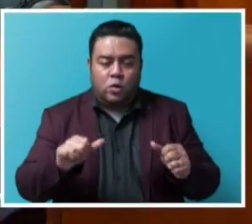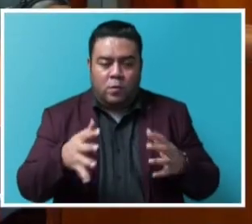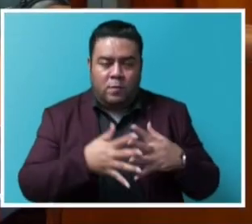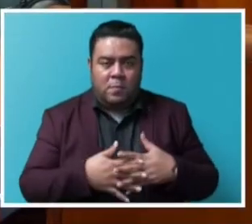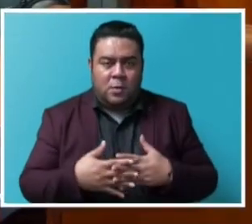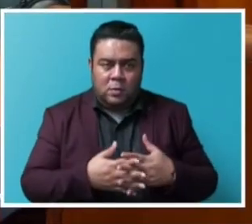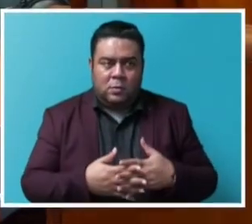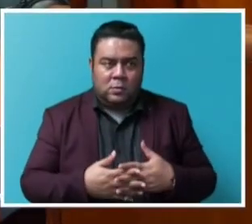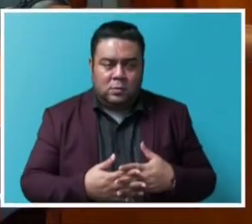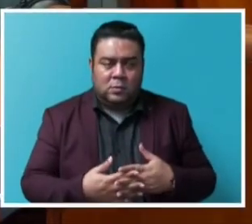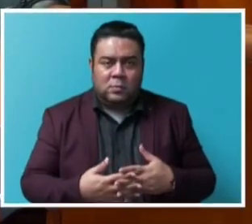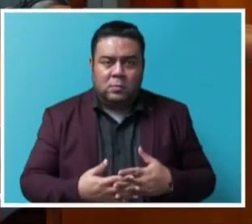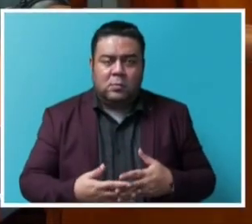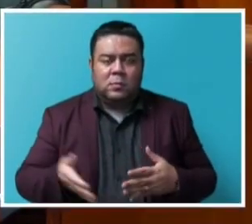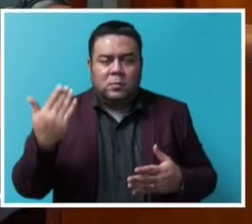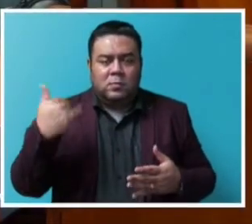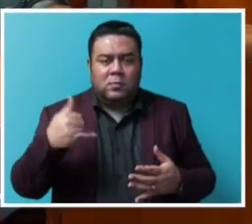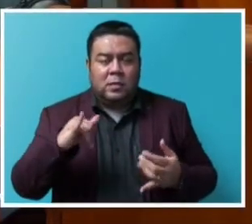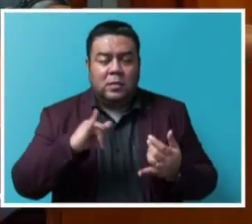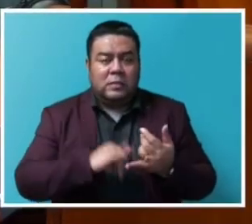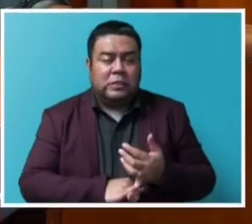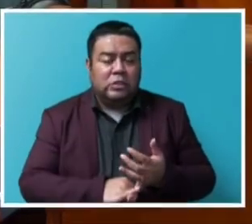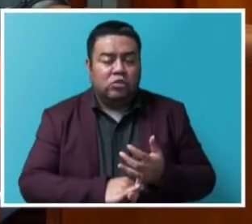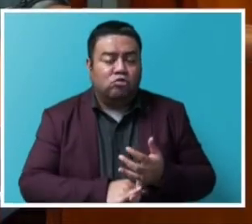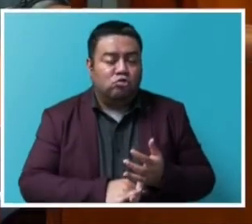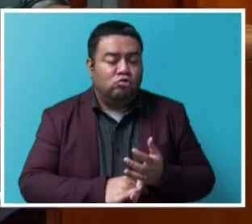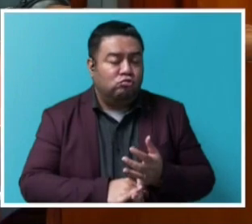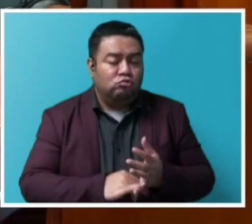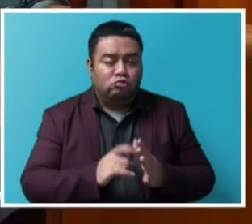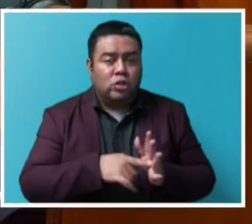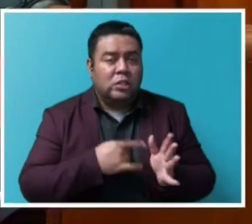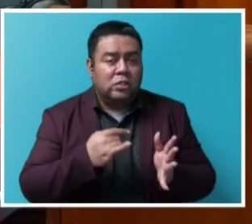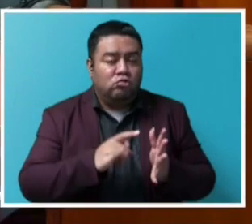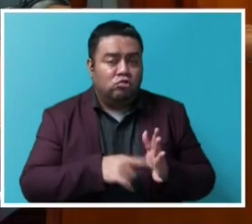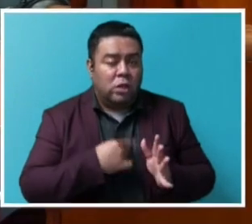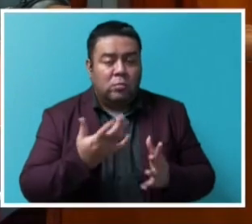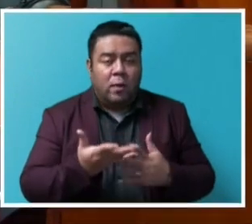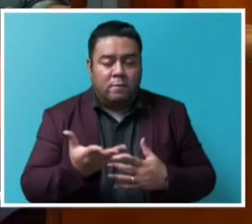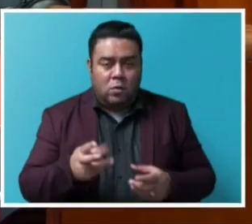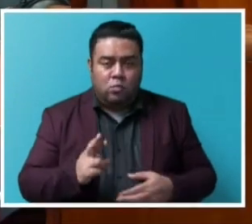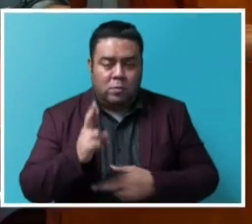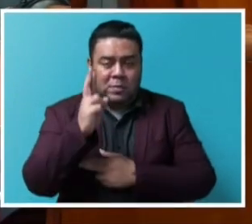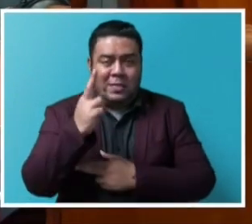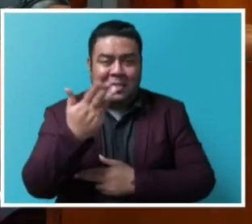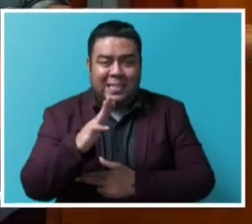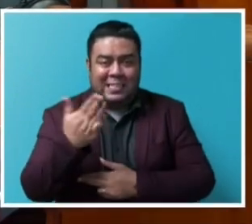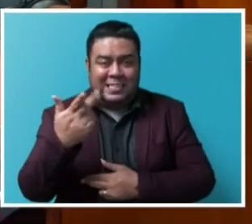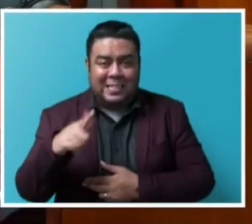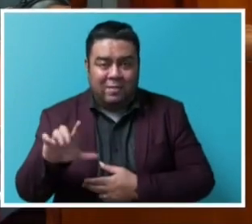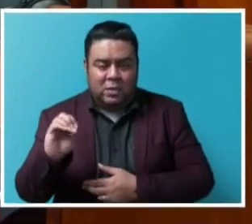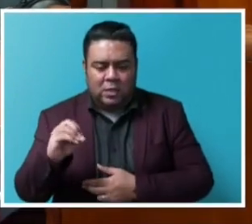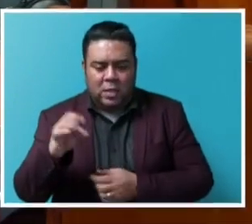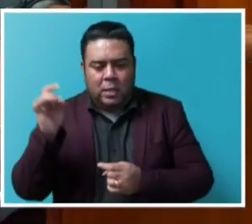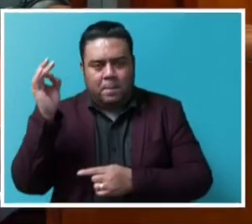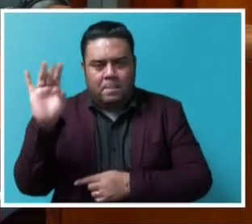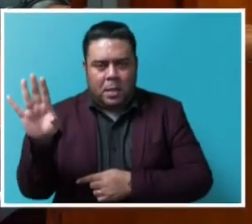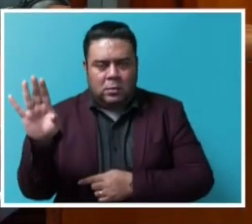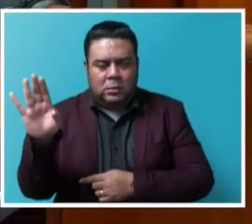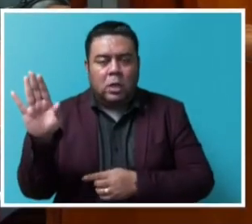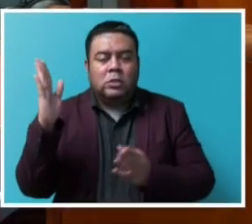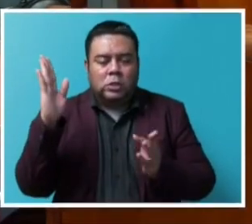sent Senator Jesse Jackson to represent him at Fiji's 1970 independence